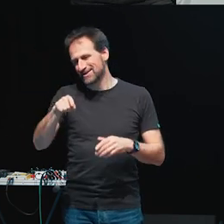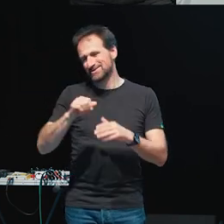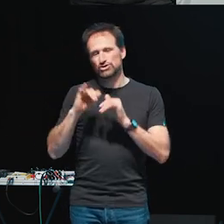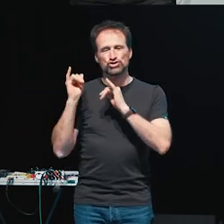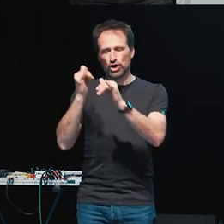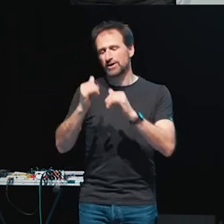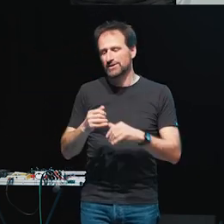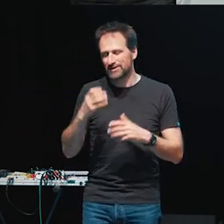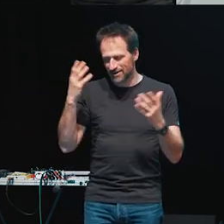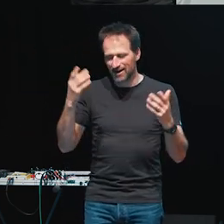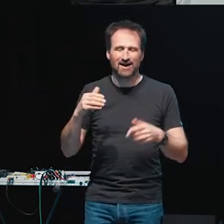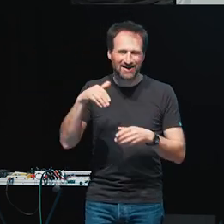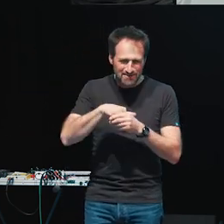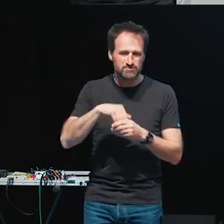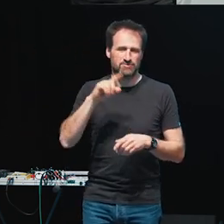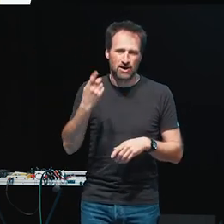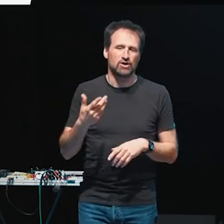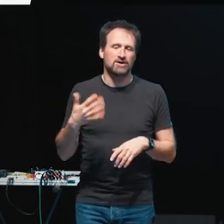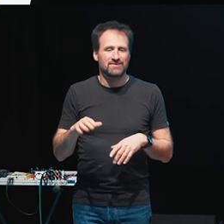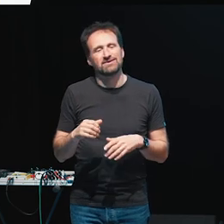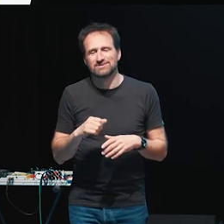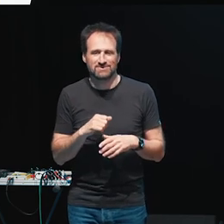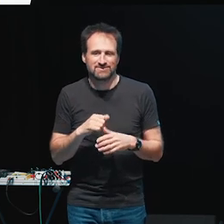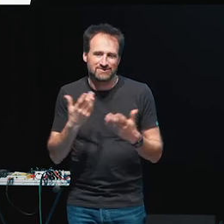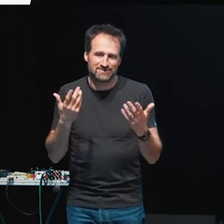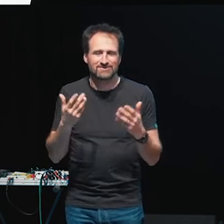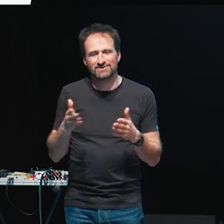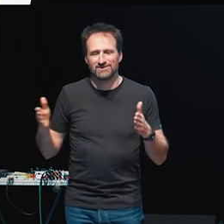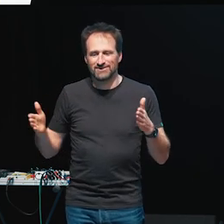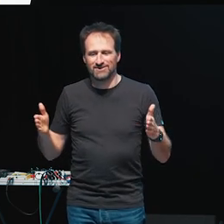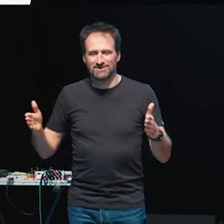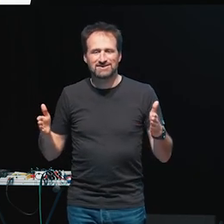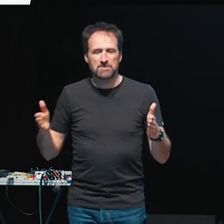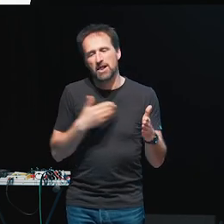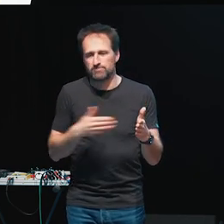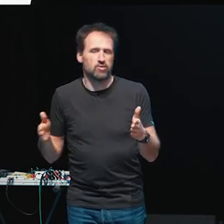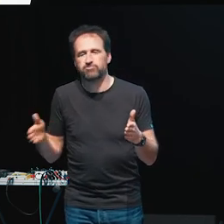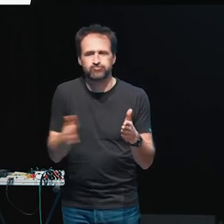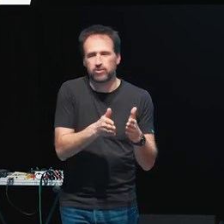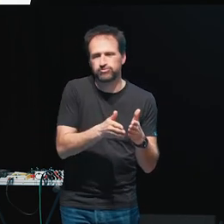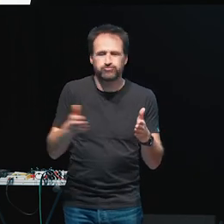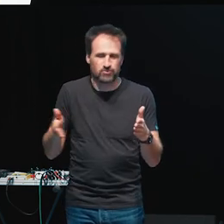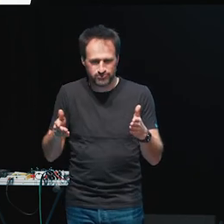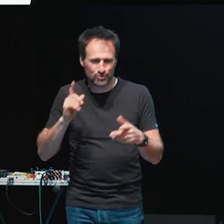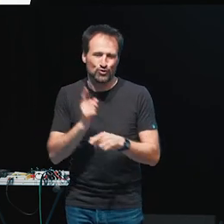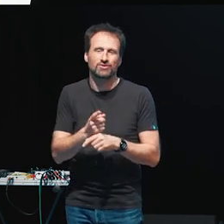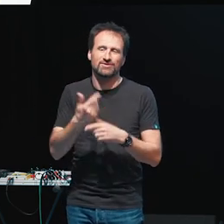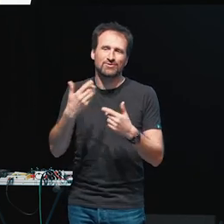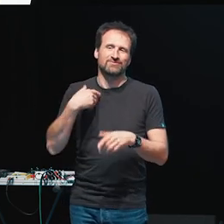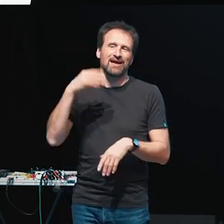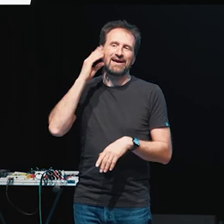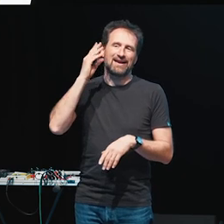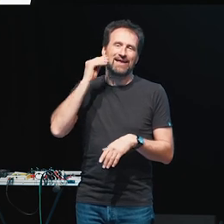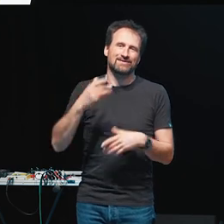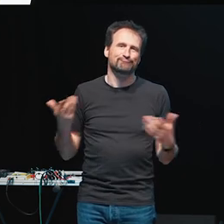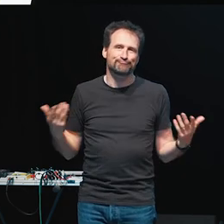bumps and without its lessons. So I want to share a couple of those most important lessons with you today. And starting